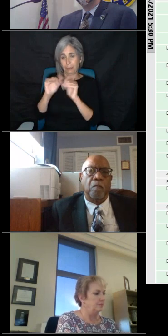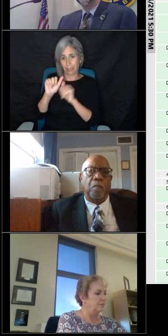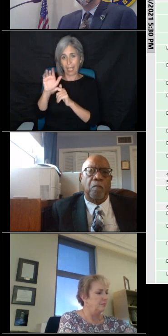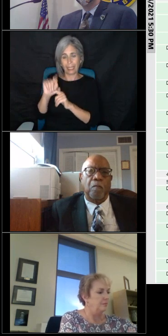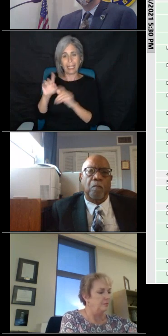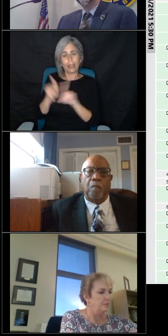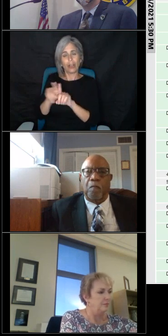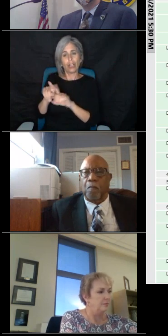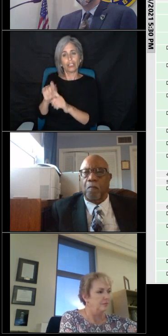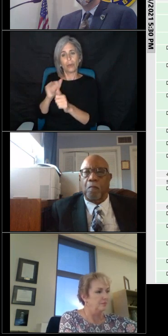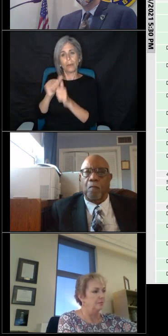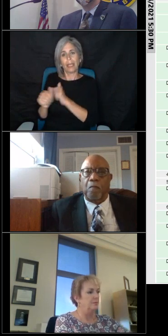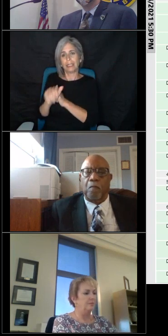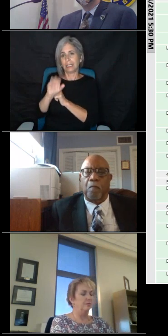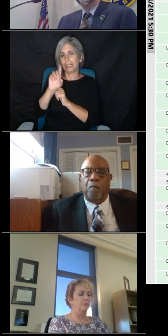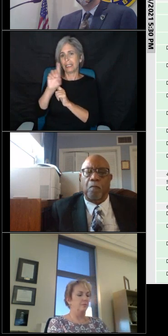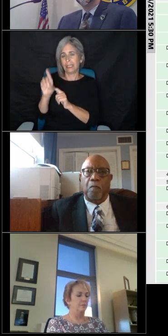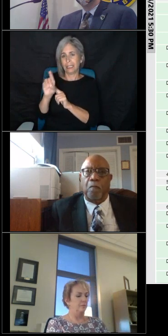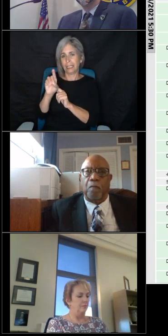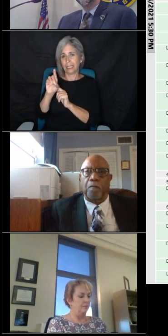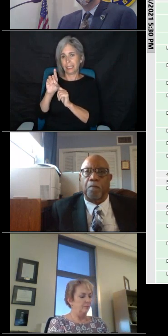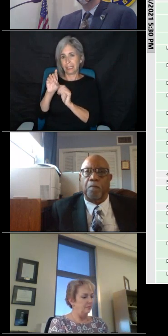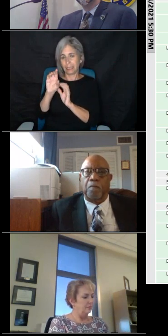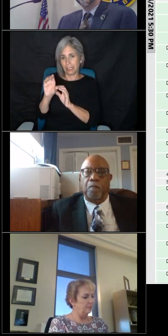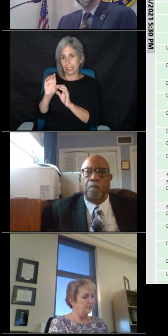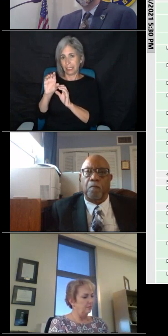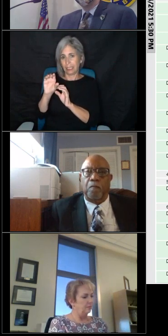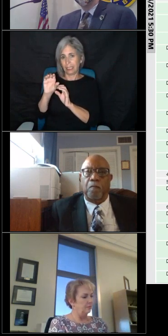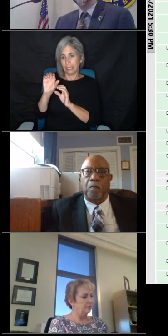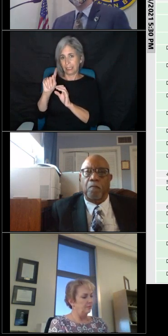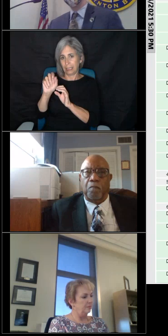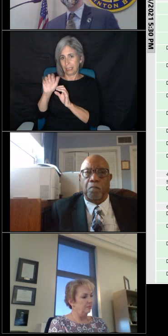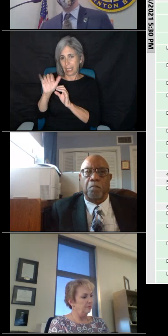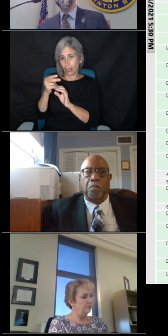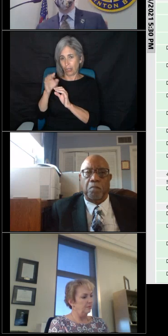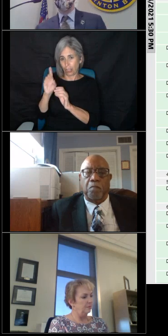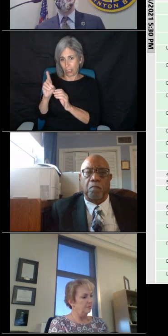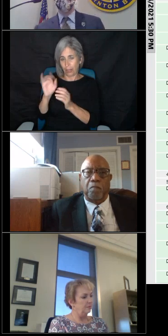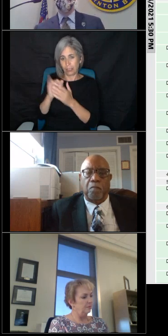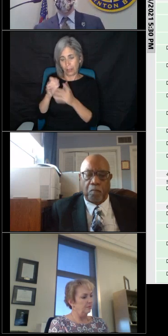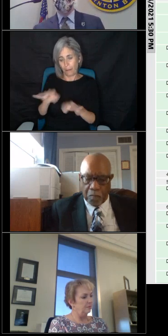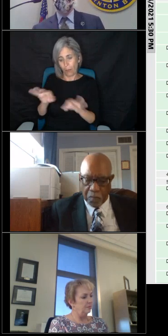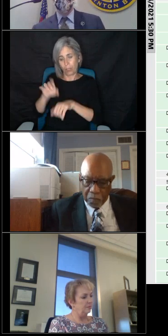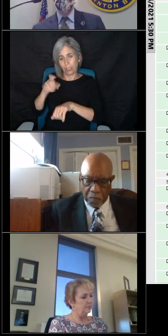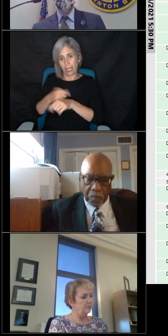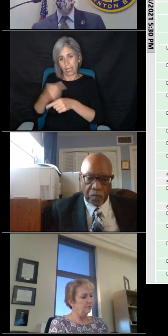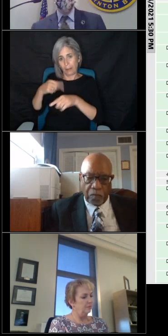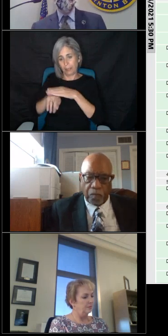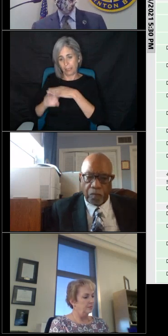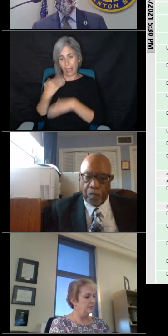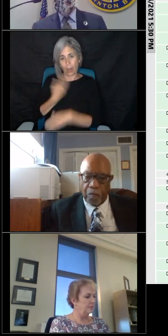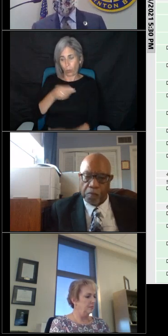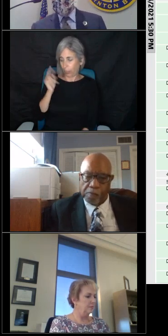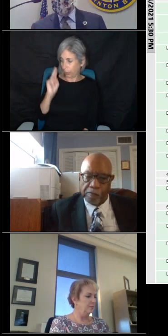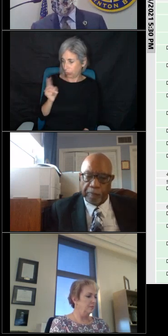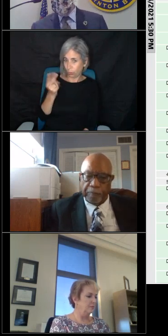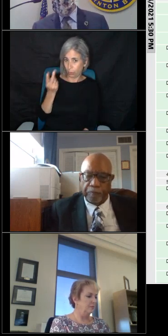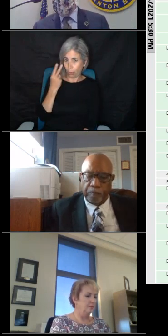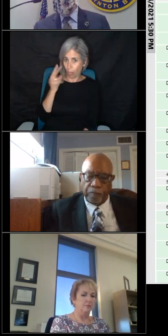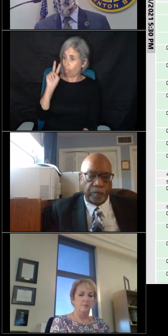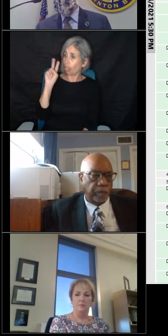also pass DC statehood. This is a very important time in our history as we look at what